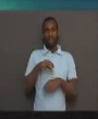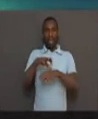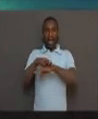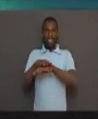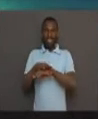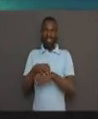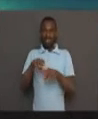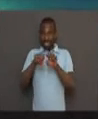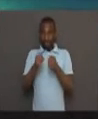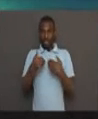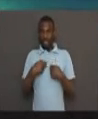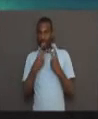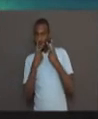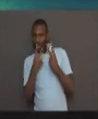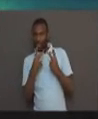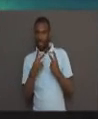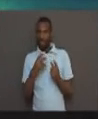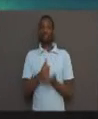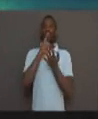are broken.